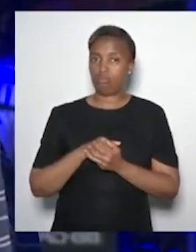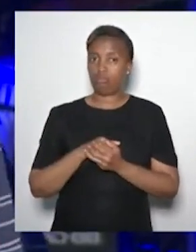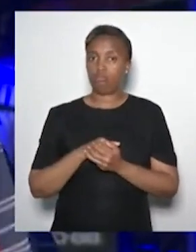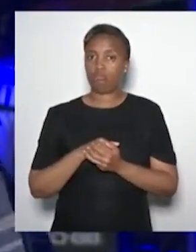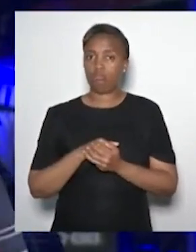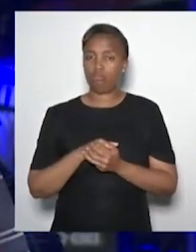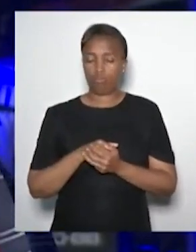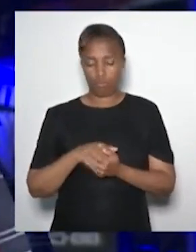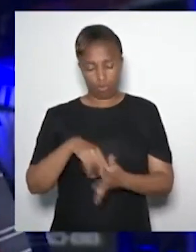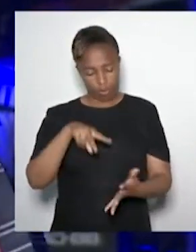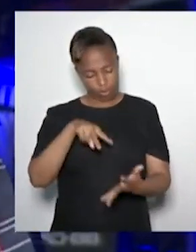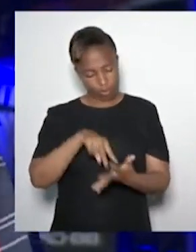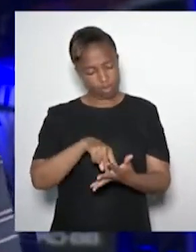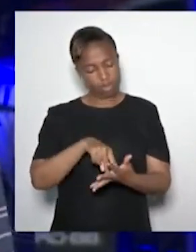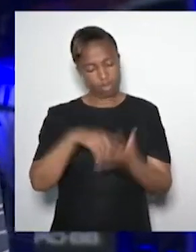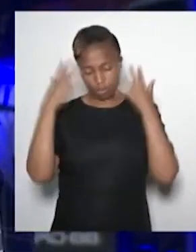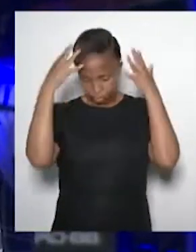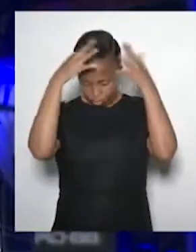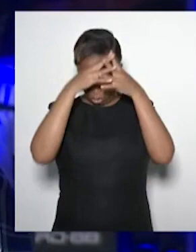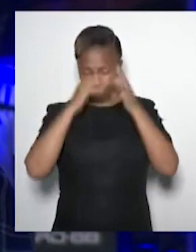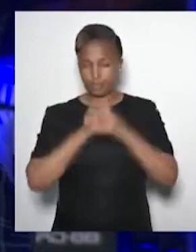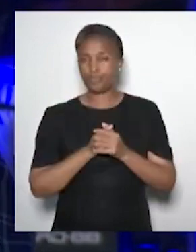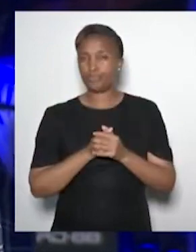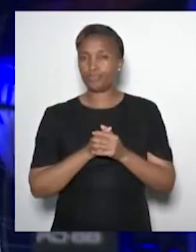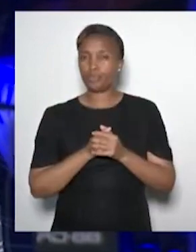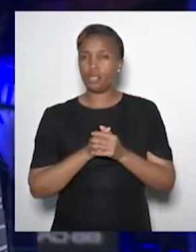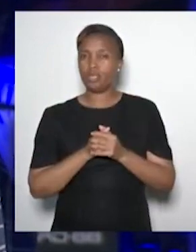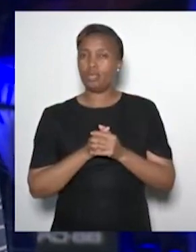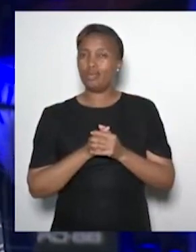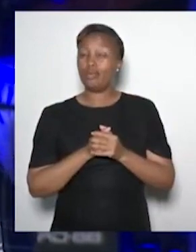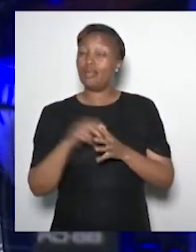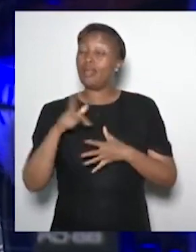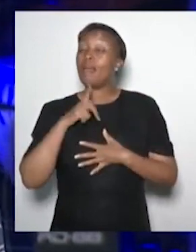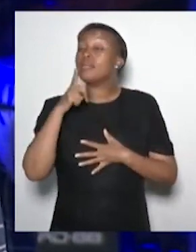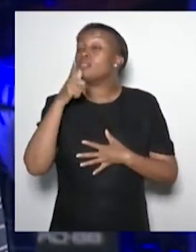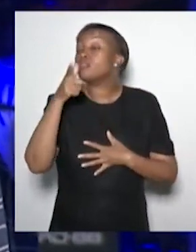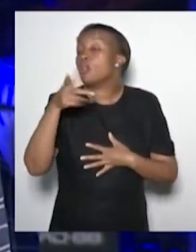While standing, Bishop, let me give you the main reason.